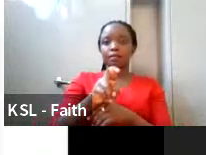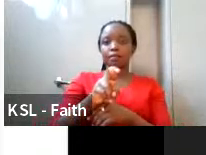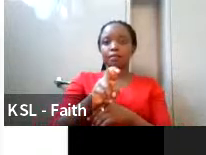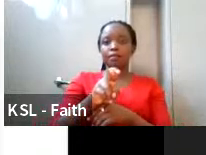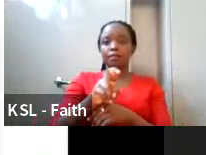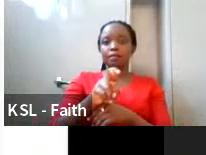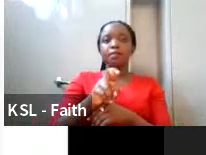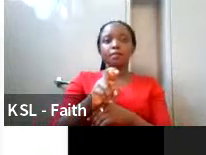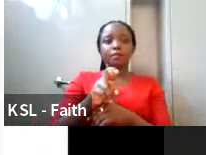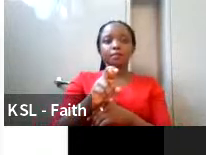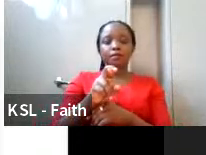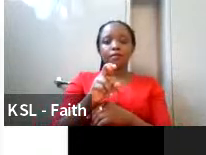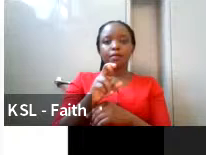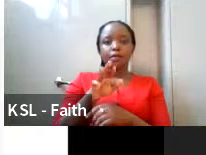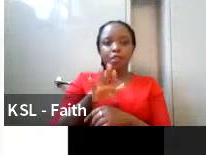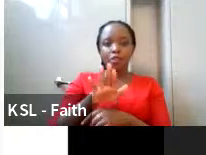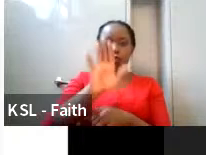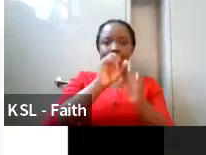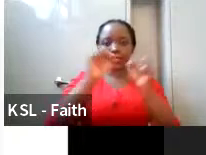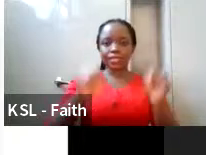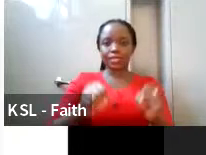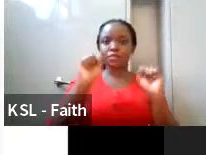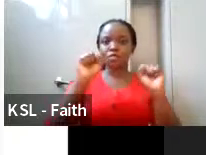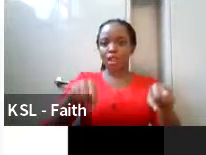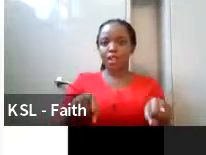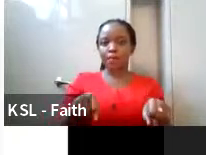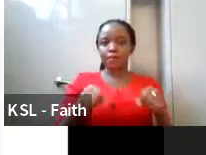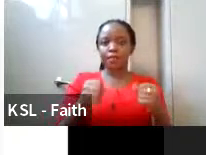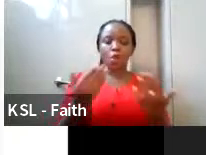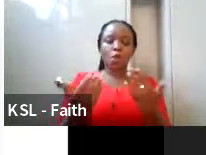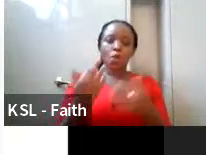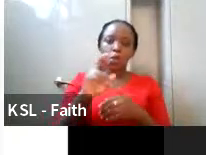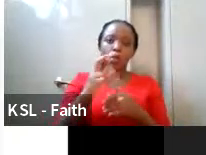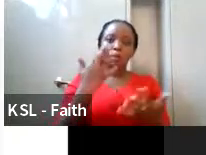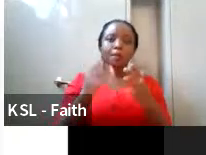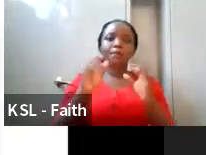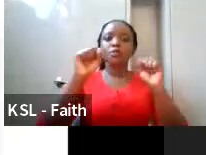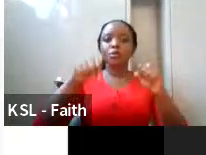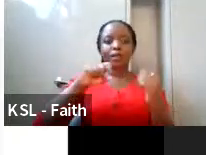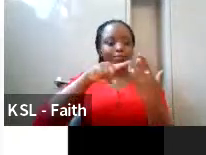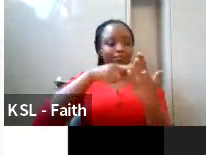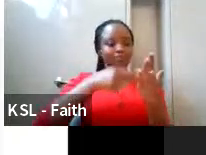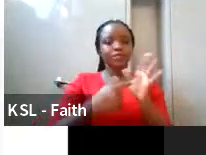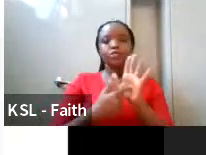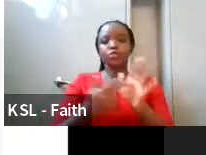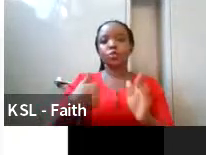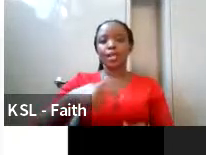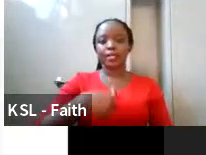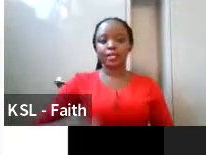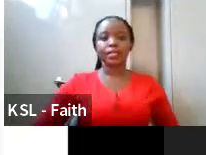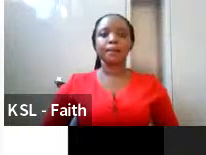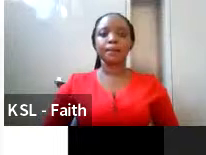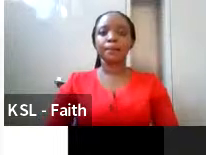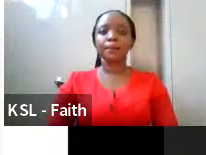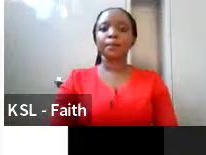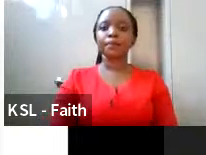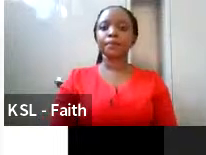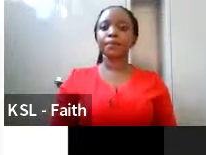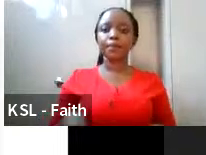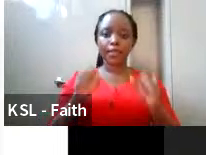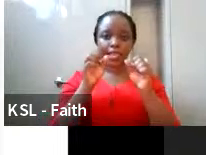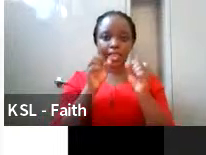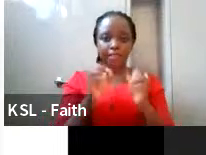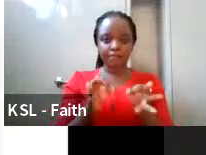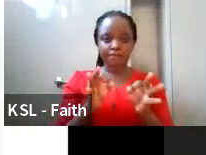on your end for invoicing, and maybe just check if you have any discrepancies? If at Okay. all, then please